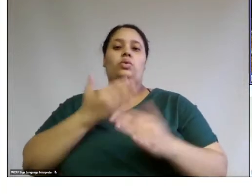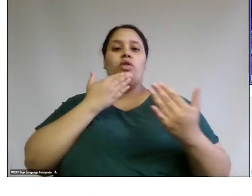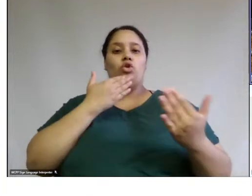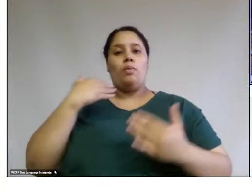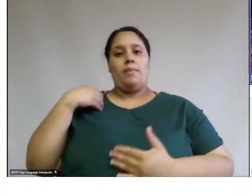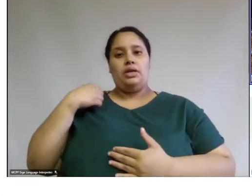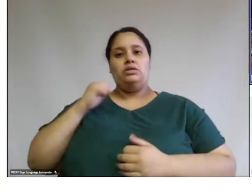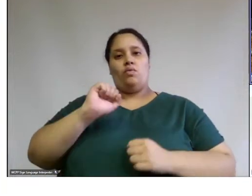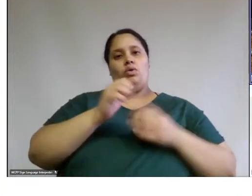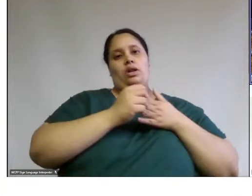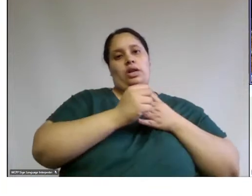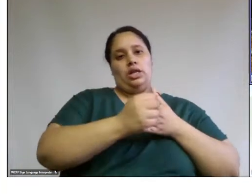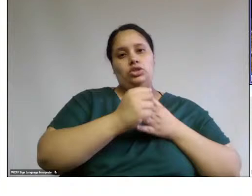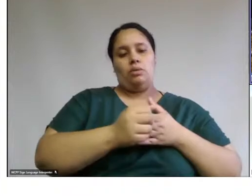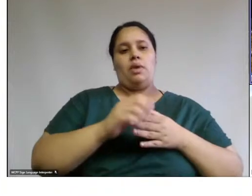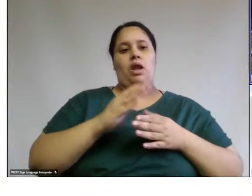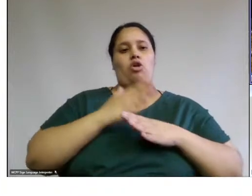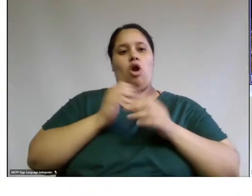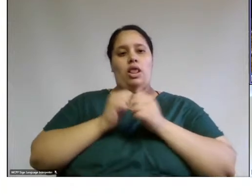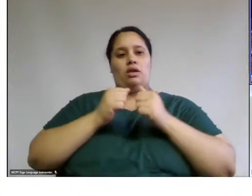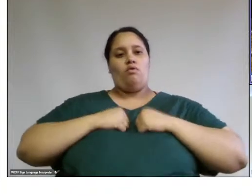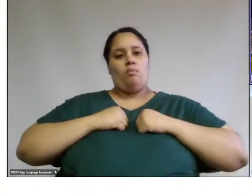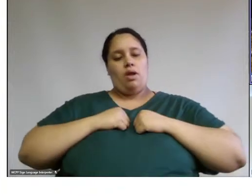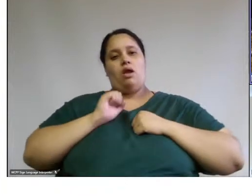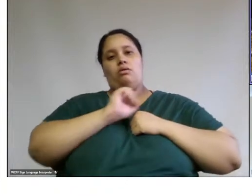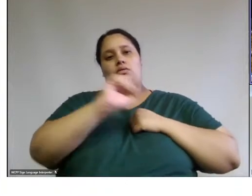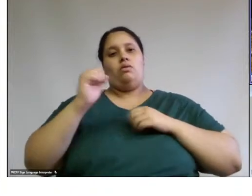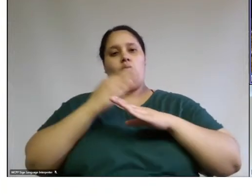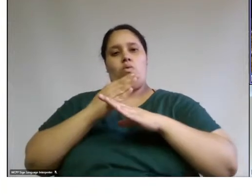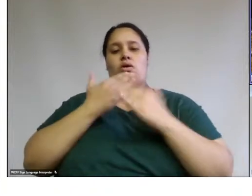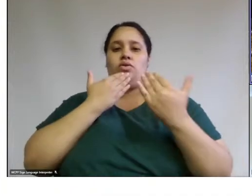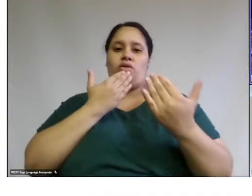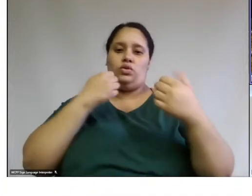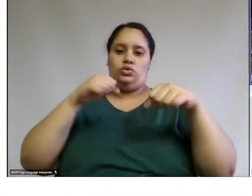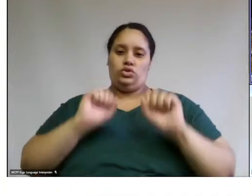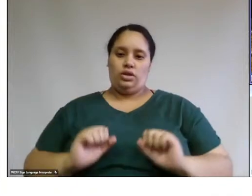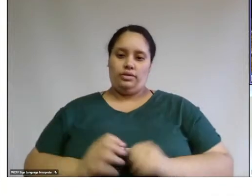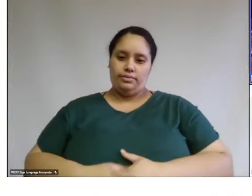for leadership and to my colleagues for all the work that they have done. Thank you very much, Chairperson.